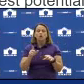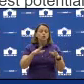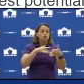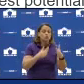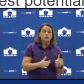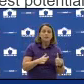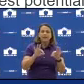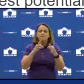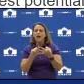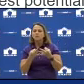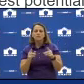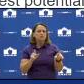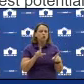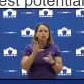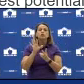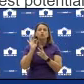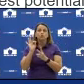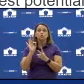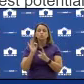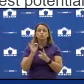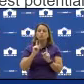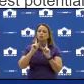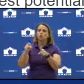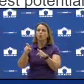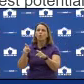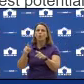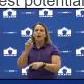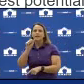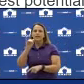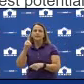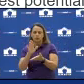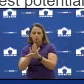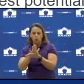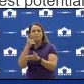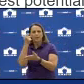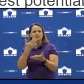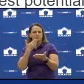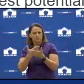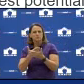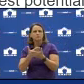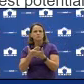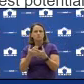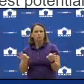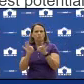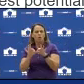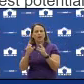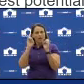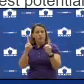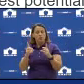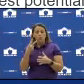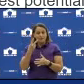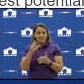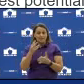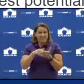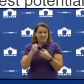families choose to send their kids and come to our school because they're going to receive a well-rounded education. We have some evidence of that this year